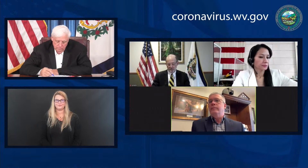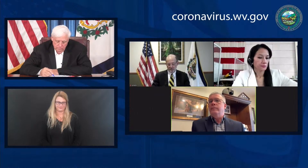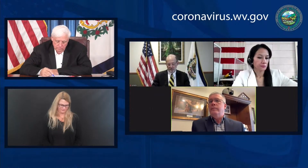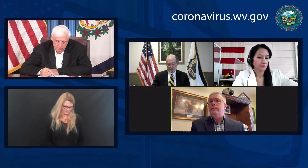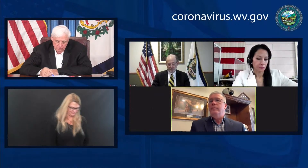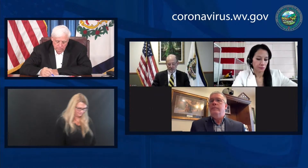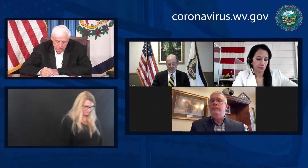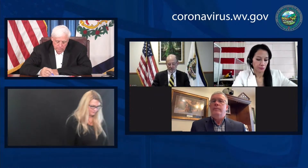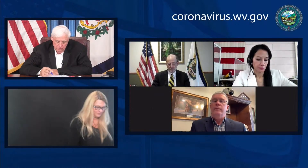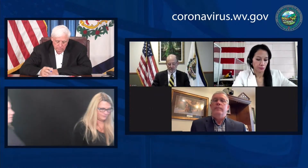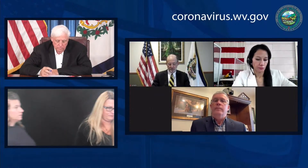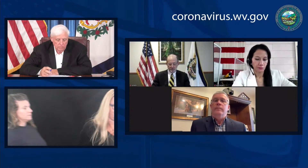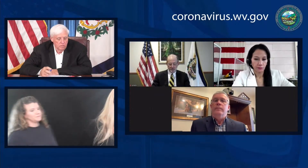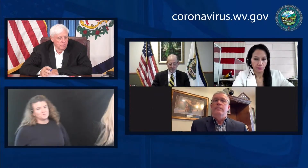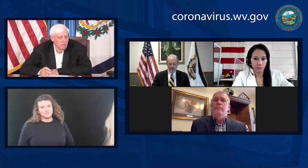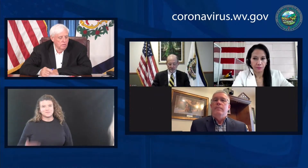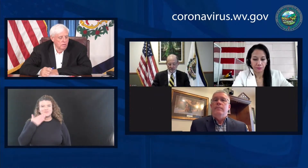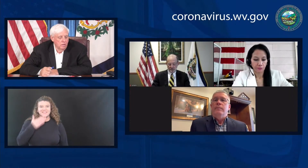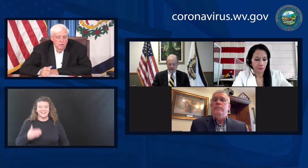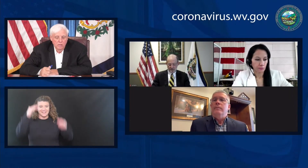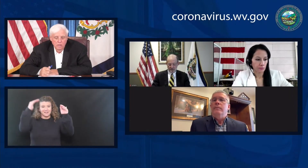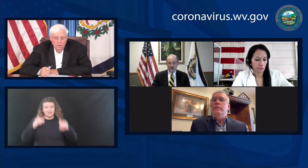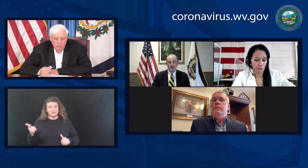All right, thank you, Phil. Governor, back to you.